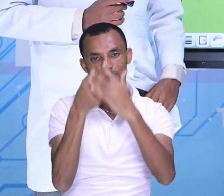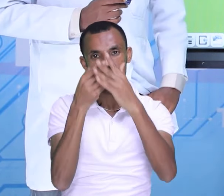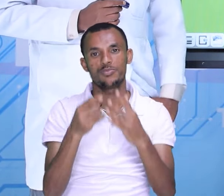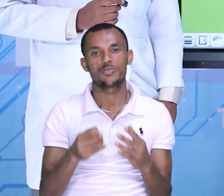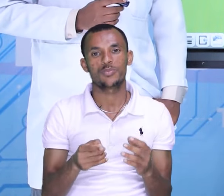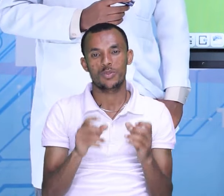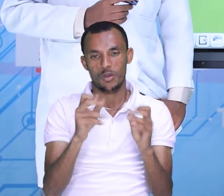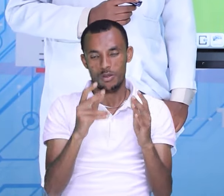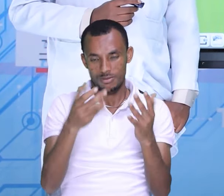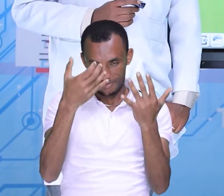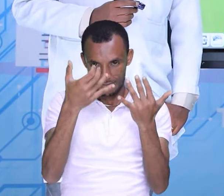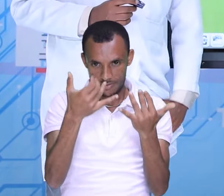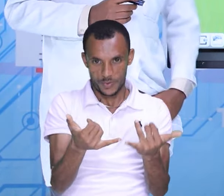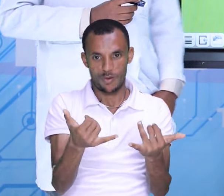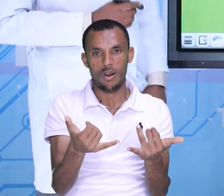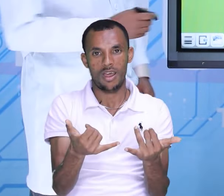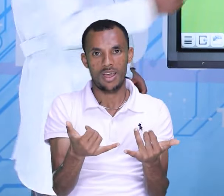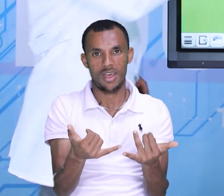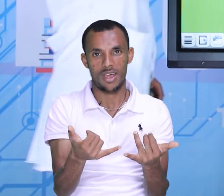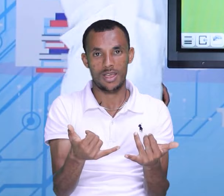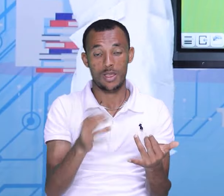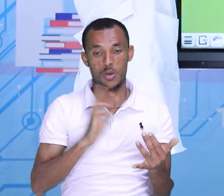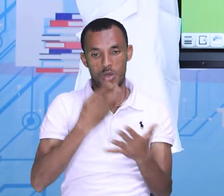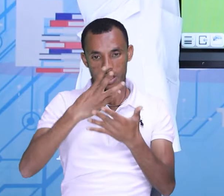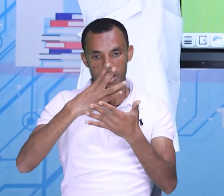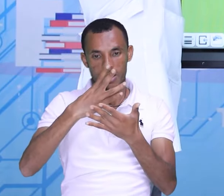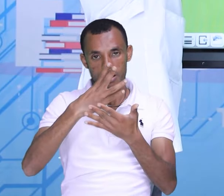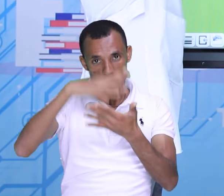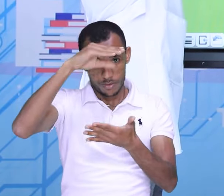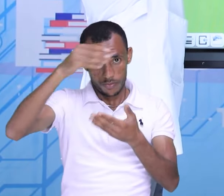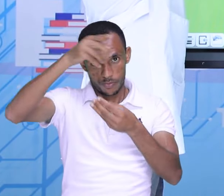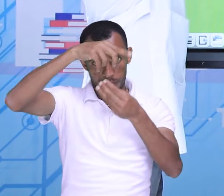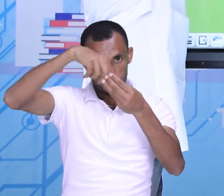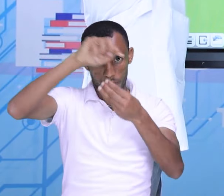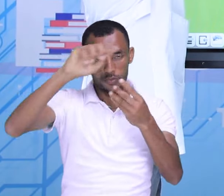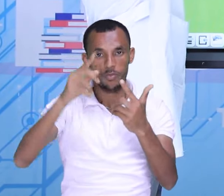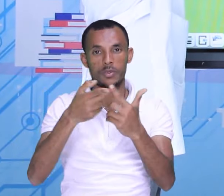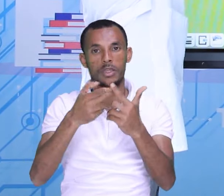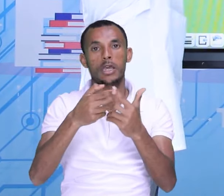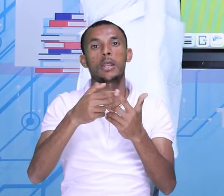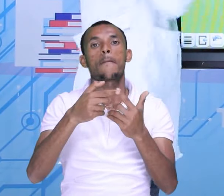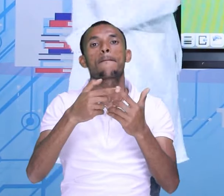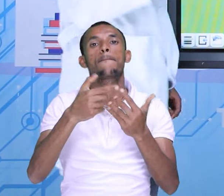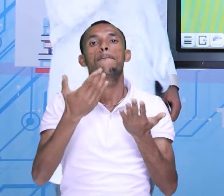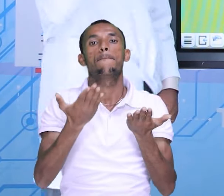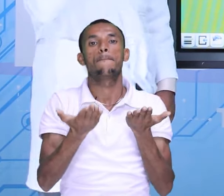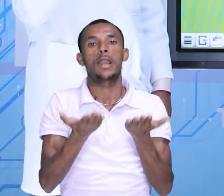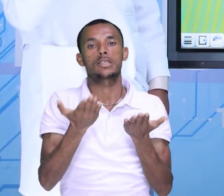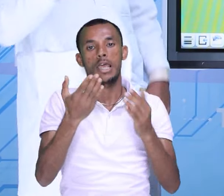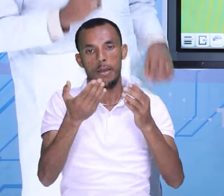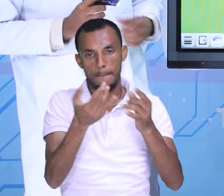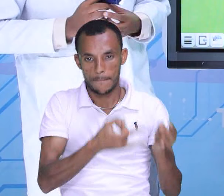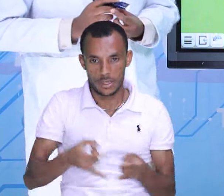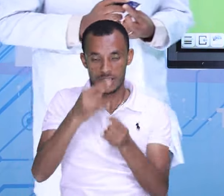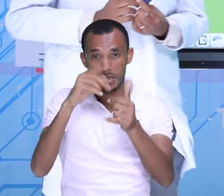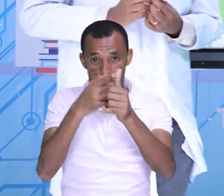Okay, in today's discuss about the second balancing method. By the way, you